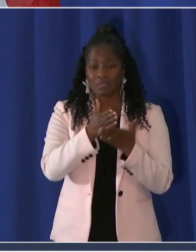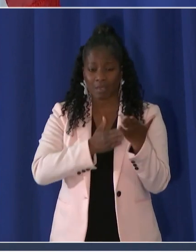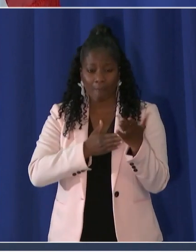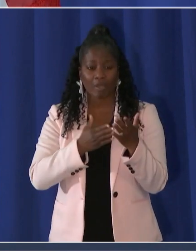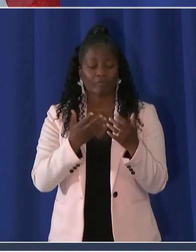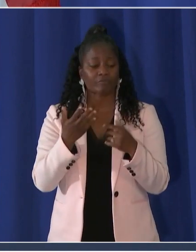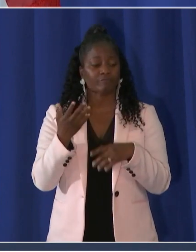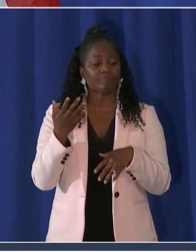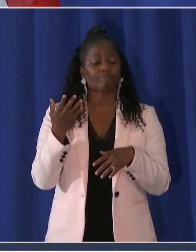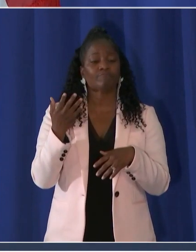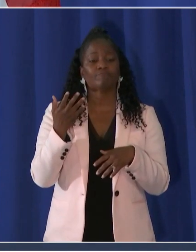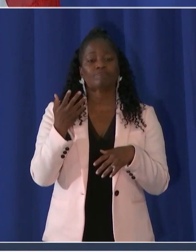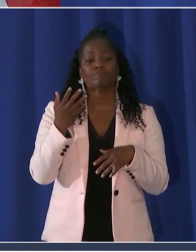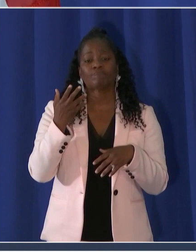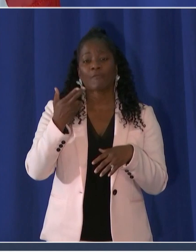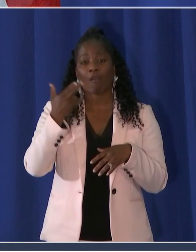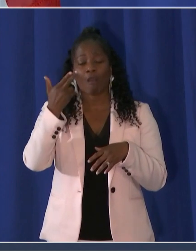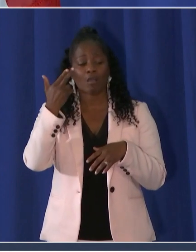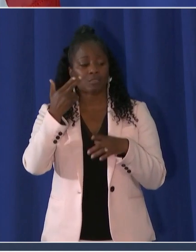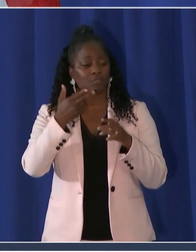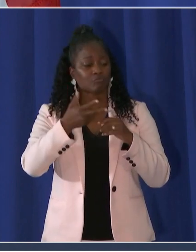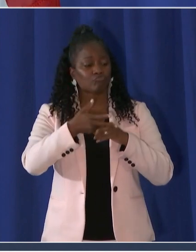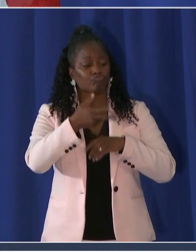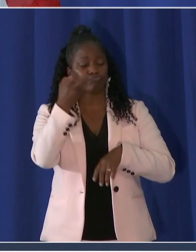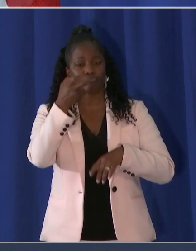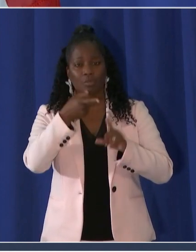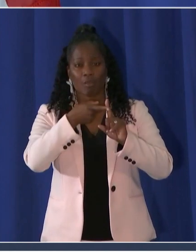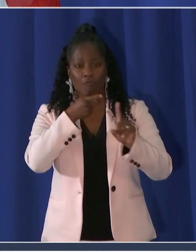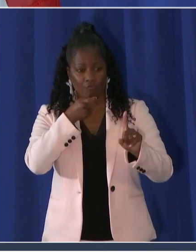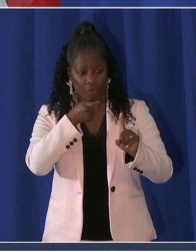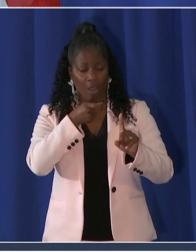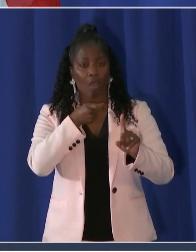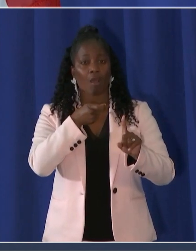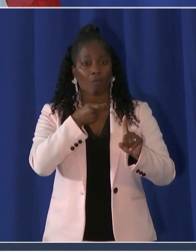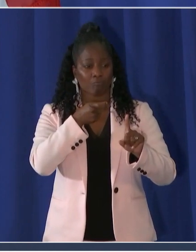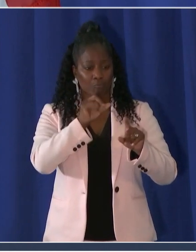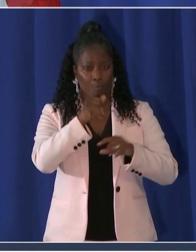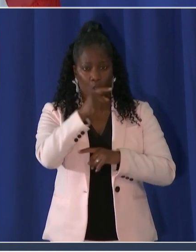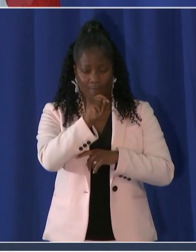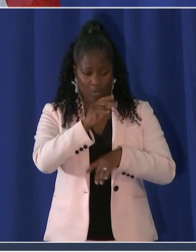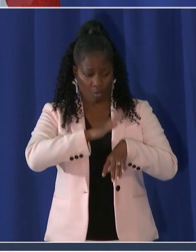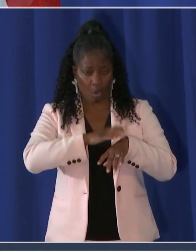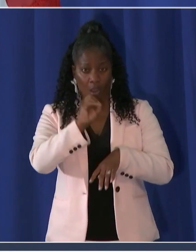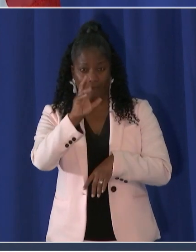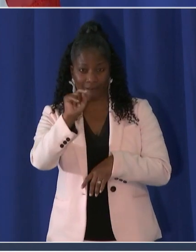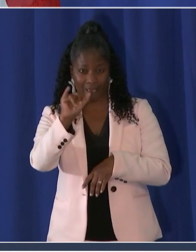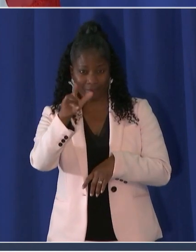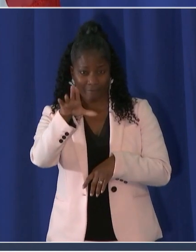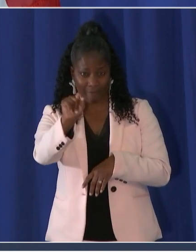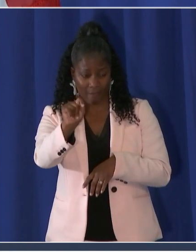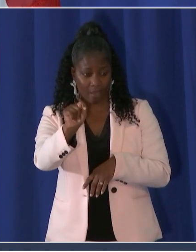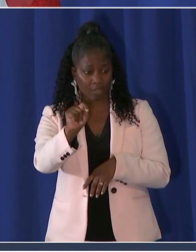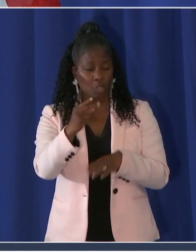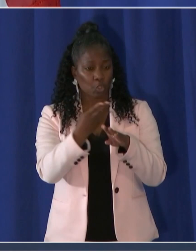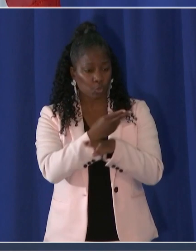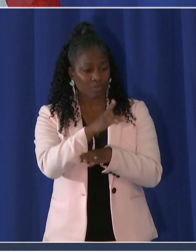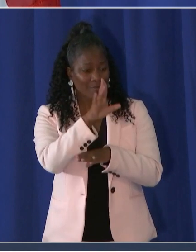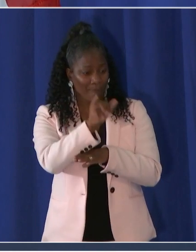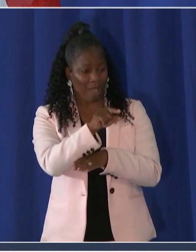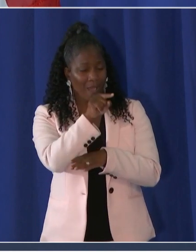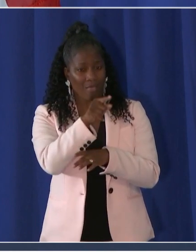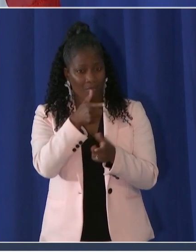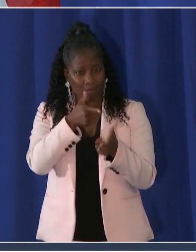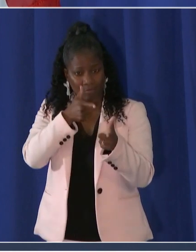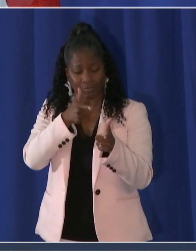were taken out of an apartment on Connecticut Avenue used by a gunman shooting